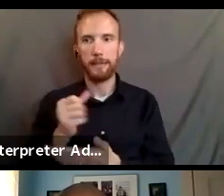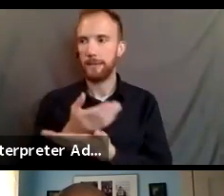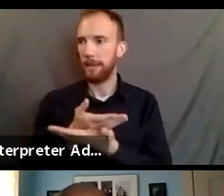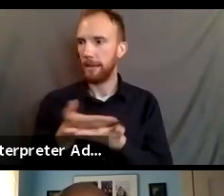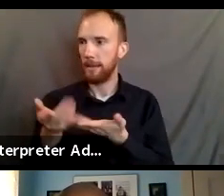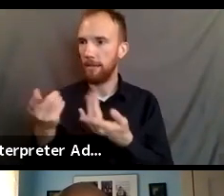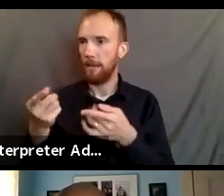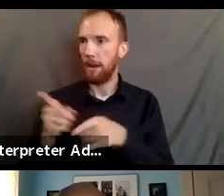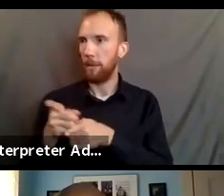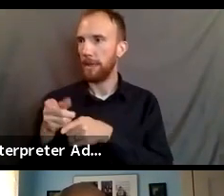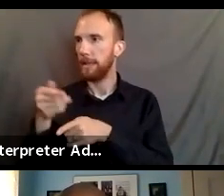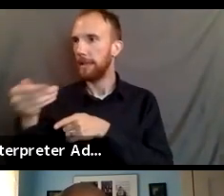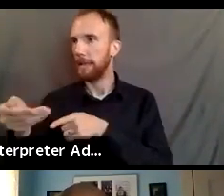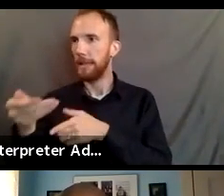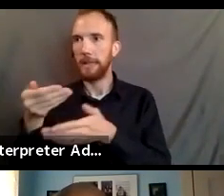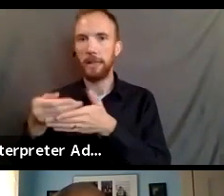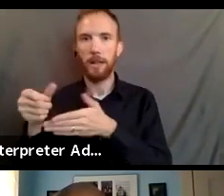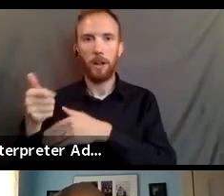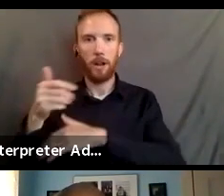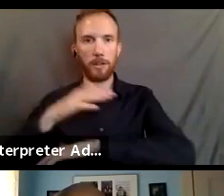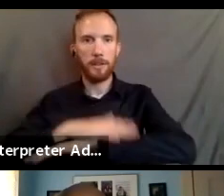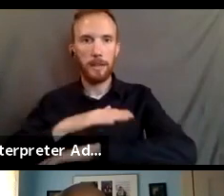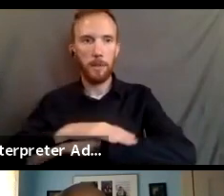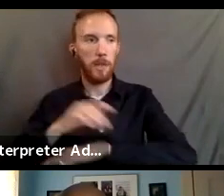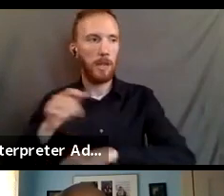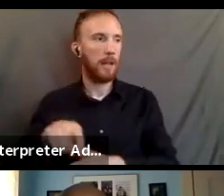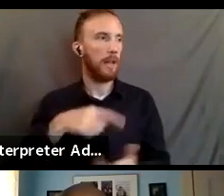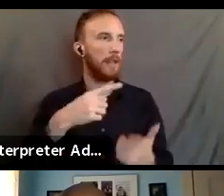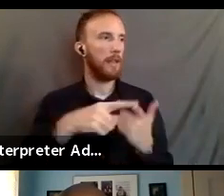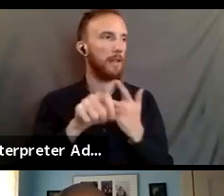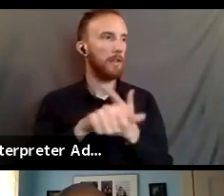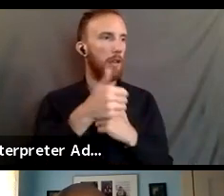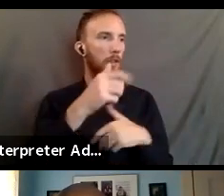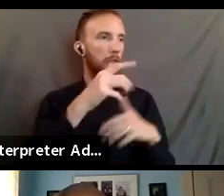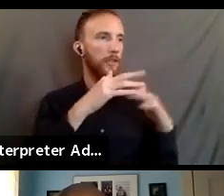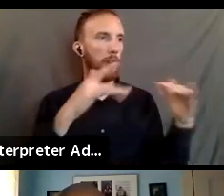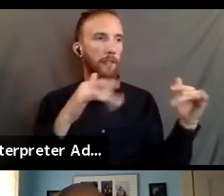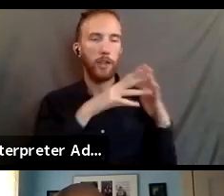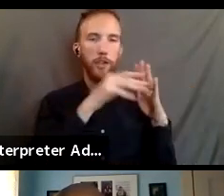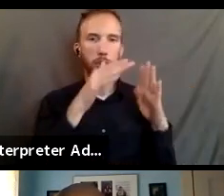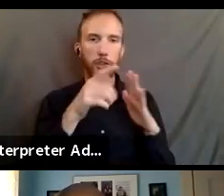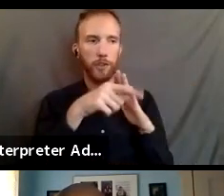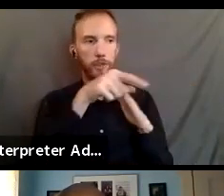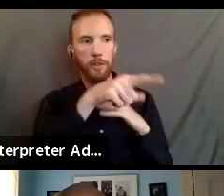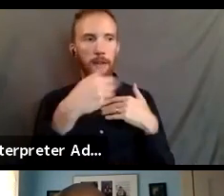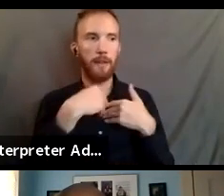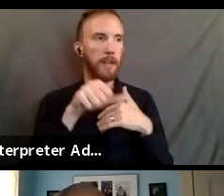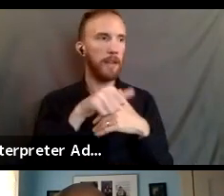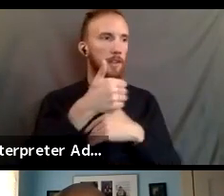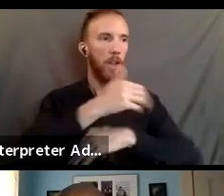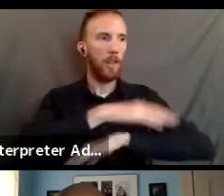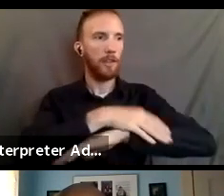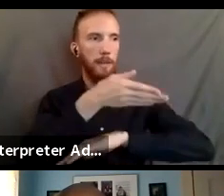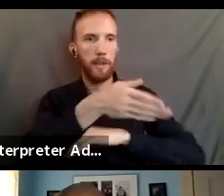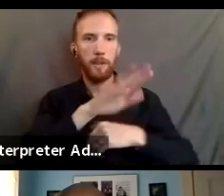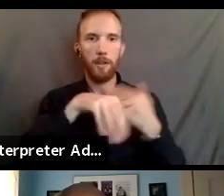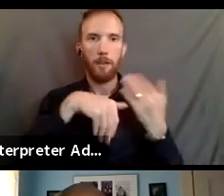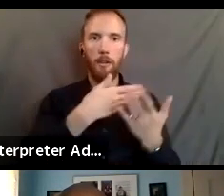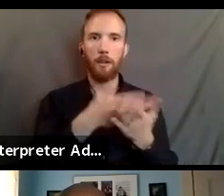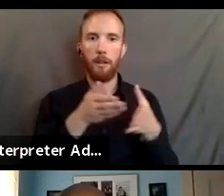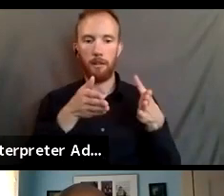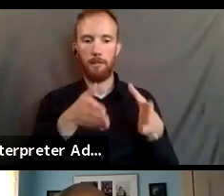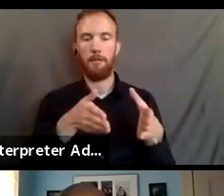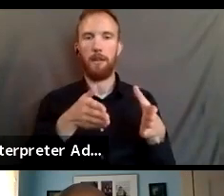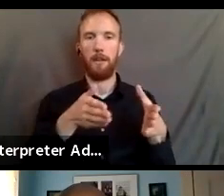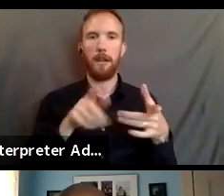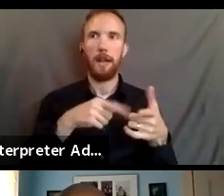while another group of diverse learners are working with their teachers at a different set of tables all while music and art are all taking